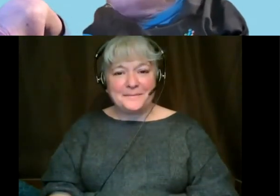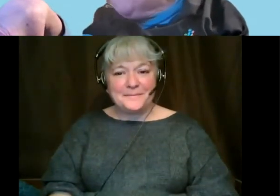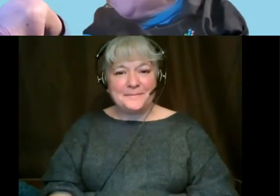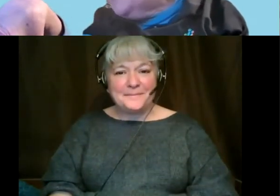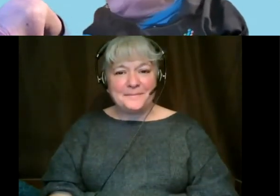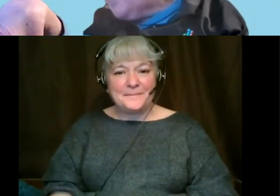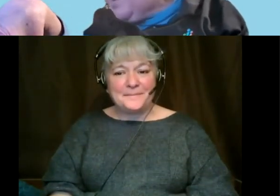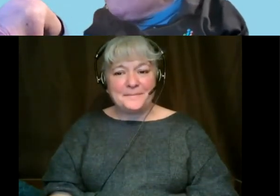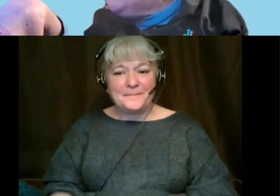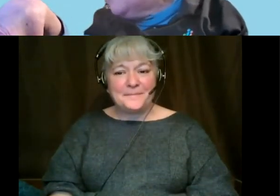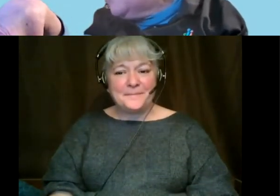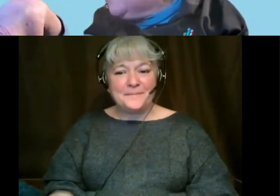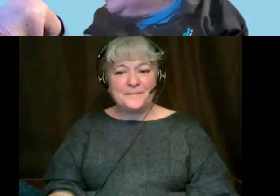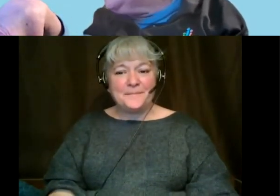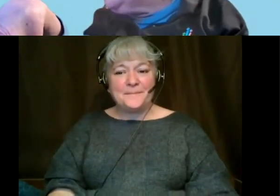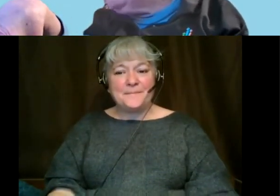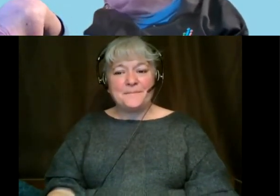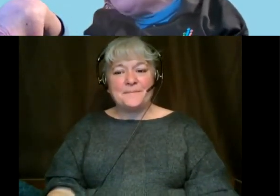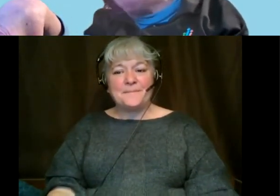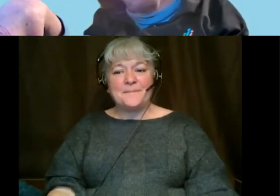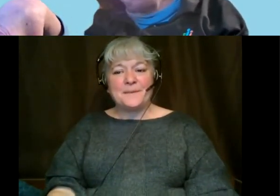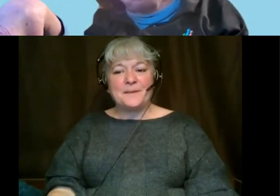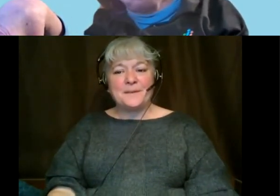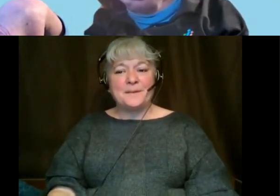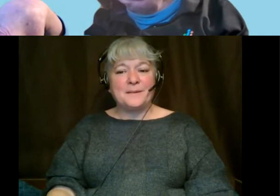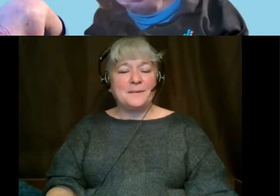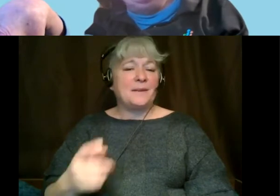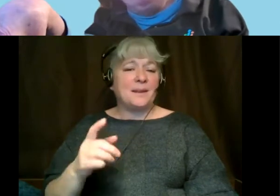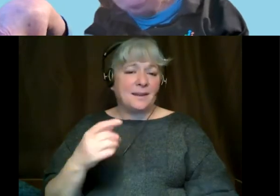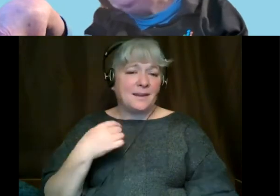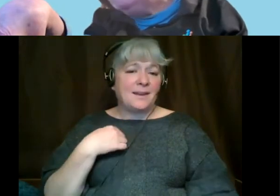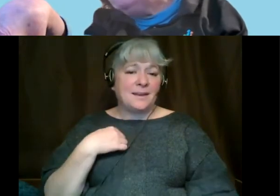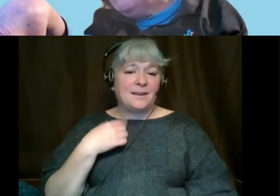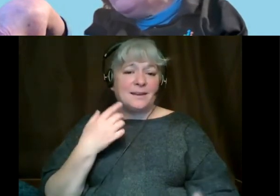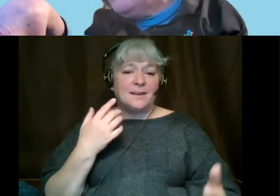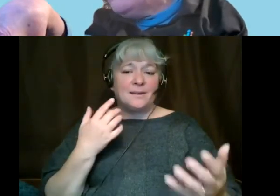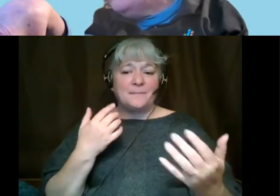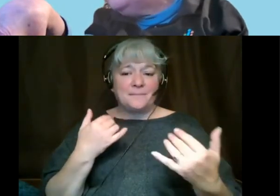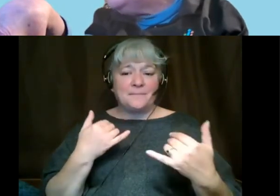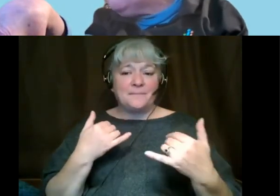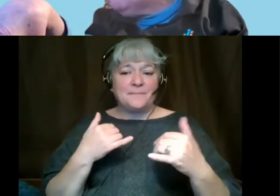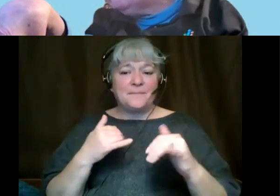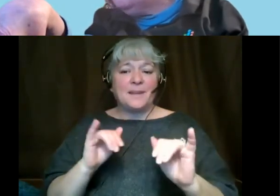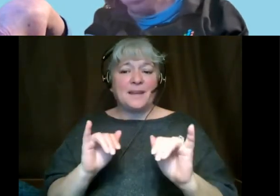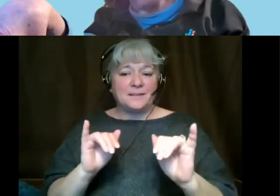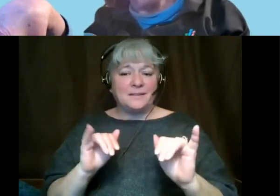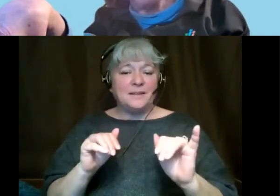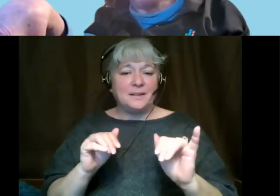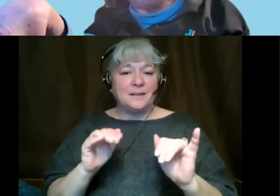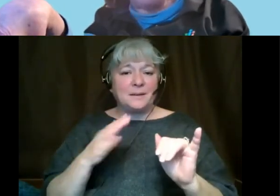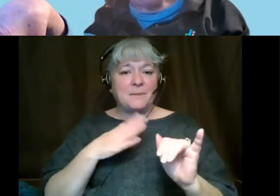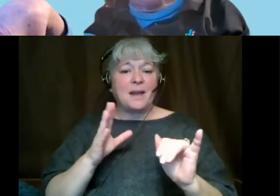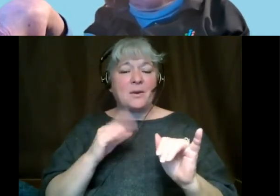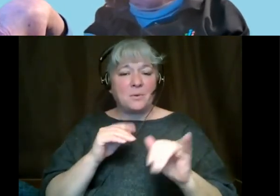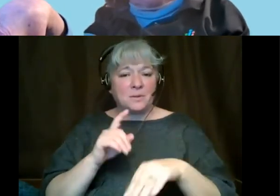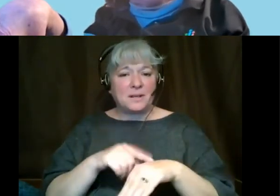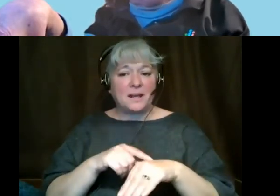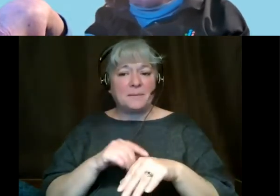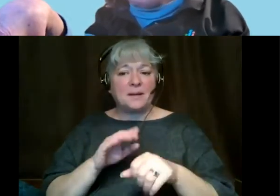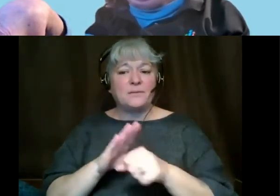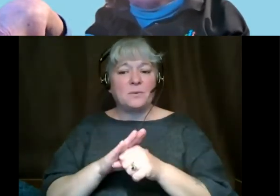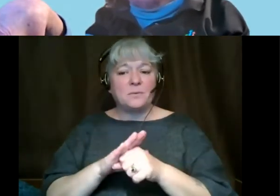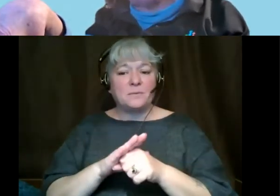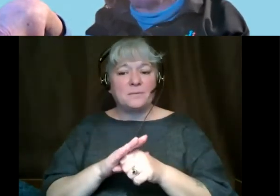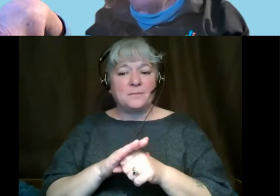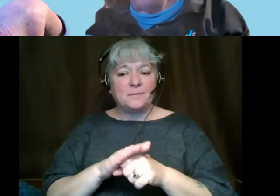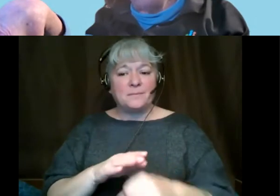How am I on time? I still got phone, but no, I don't. So, you mind moving to